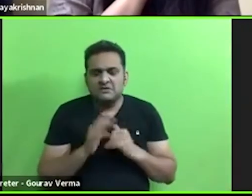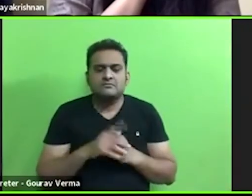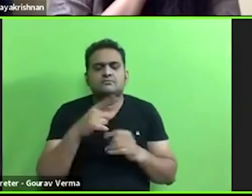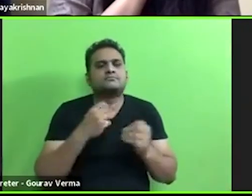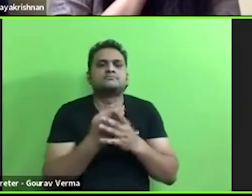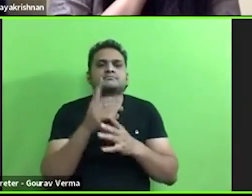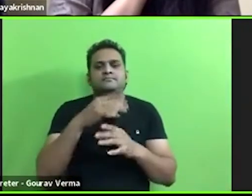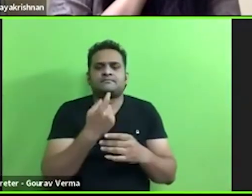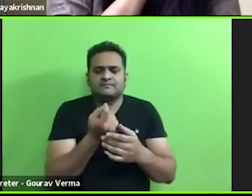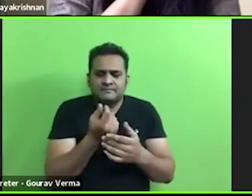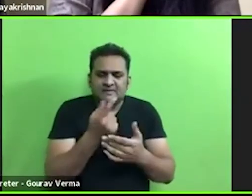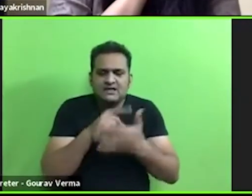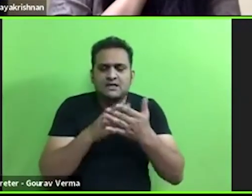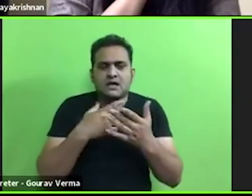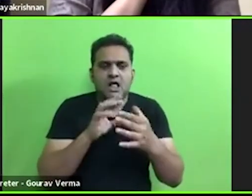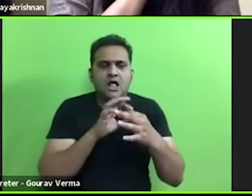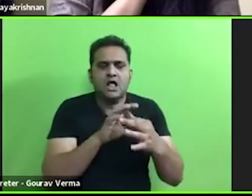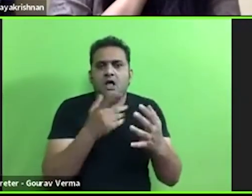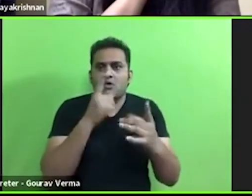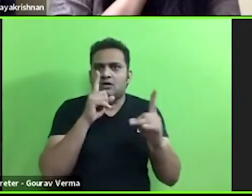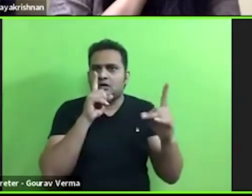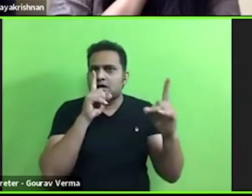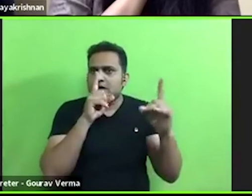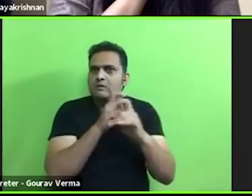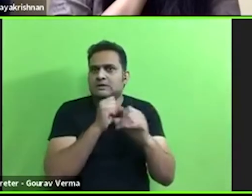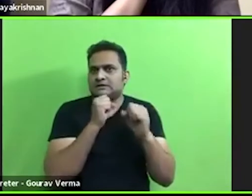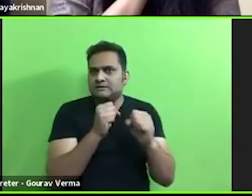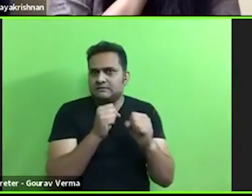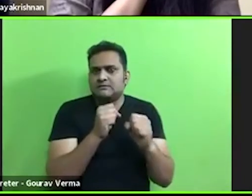make mistakes in this relationship, because it is a complicated relationship. I don't know.